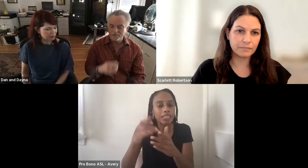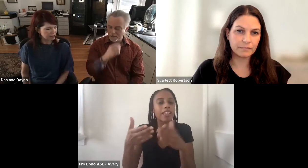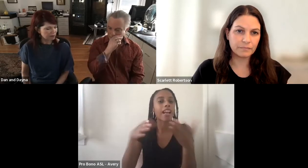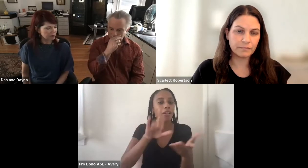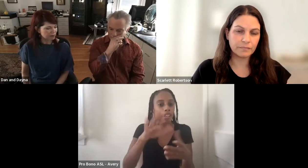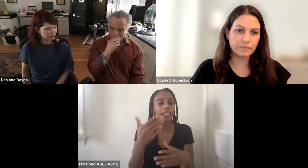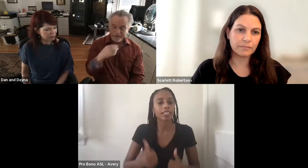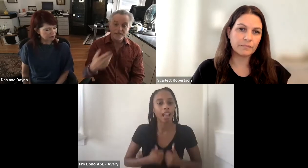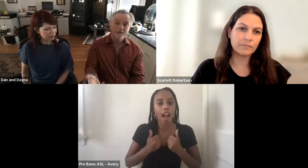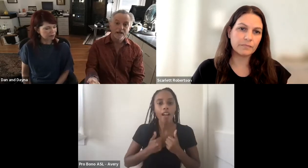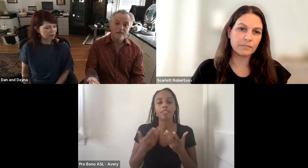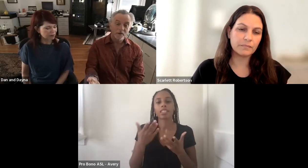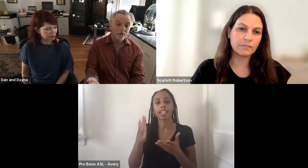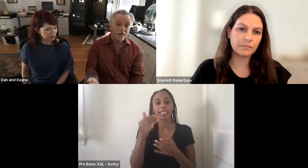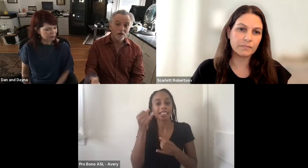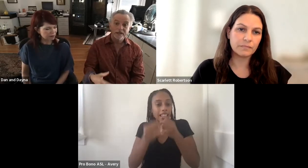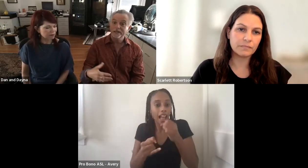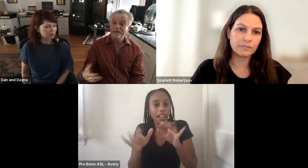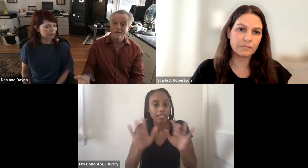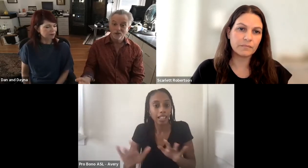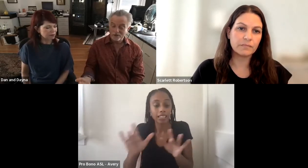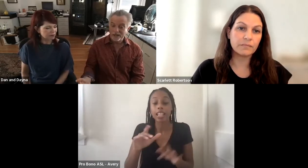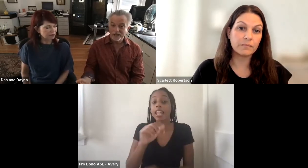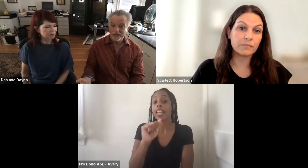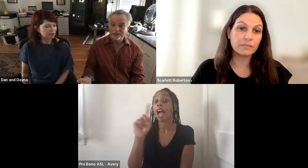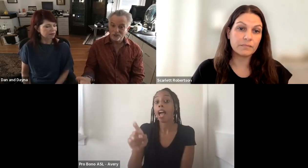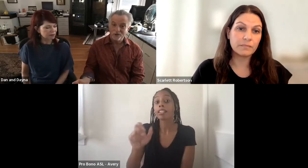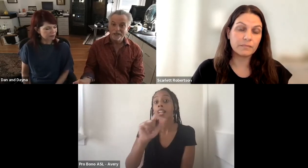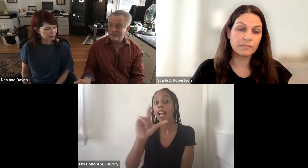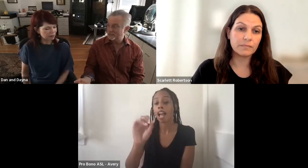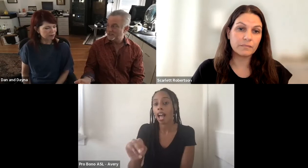last albums, he asked Alan to moderate one, and then turned to